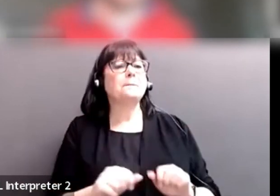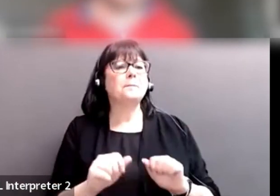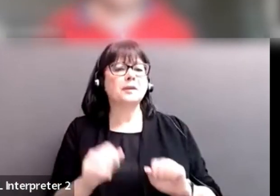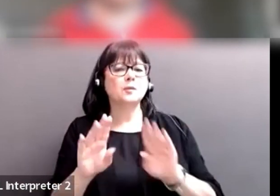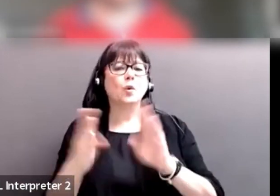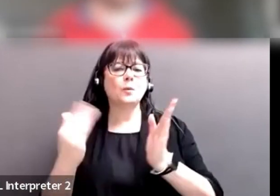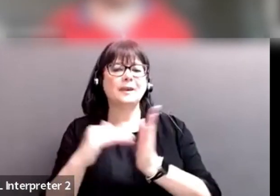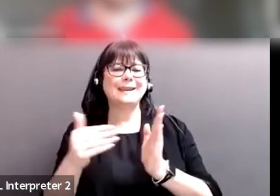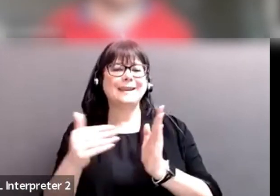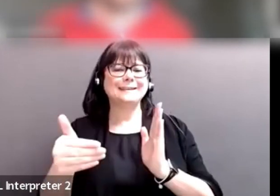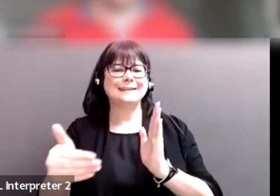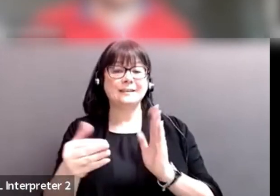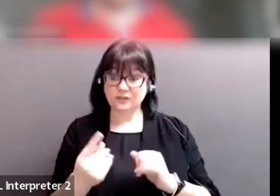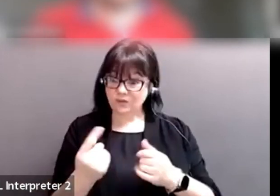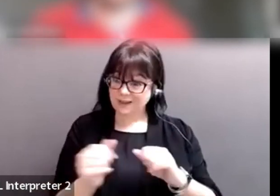when you're kind of guiding yourself.